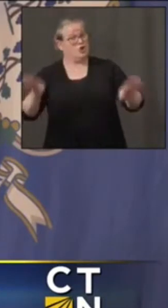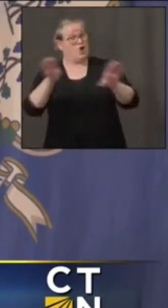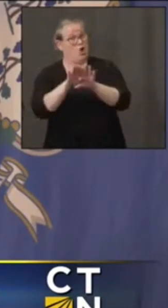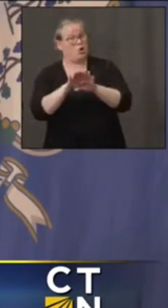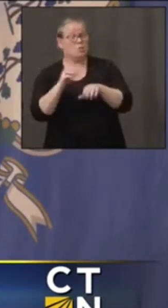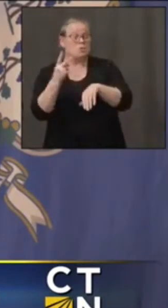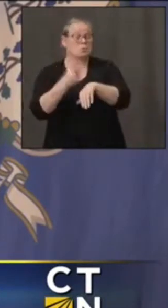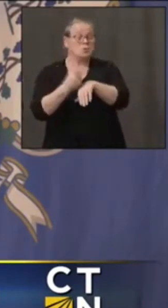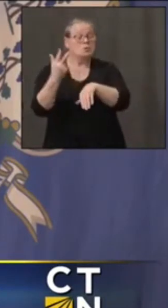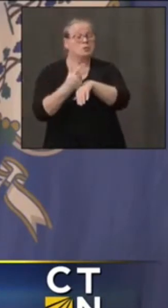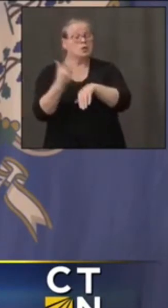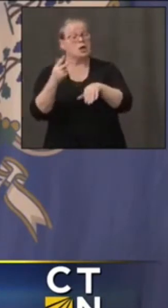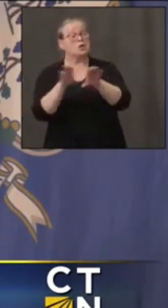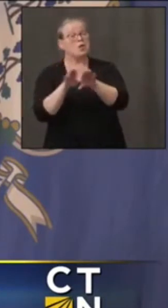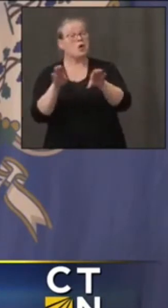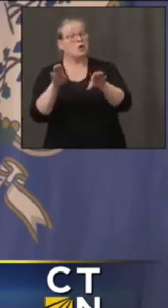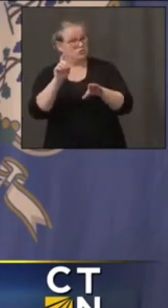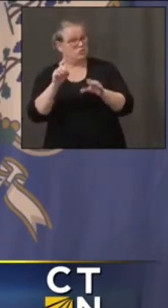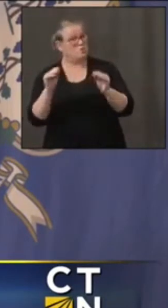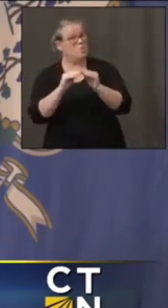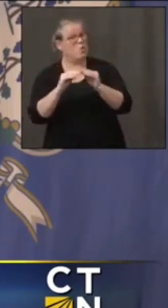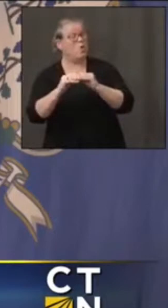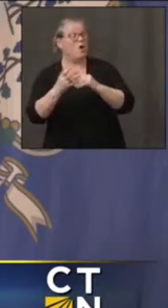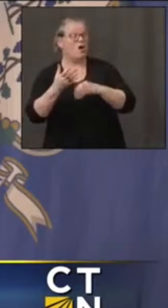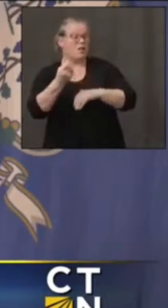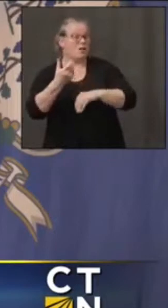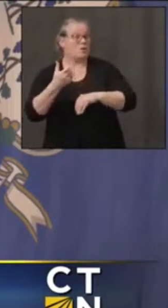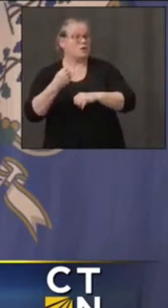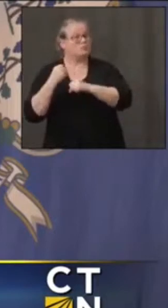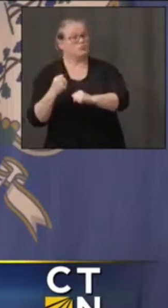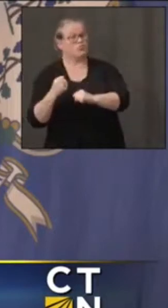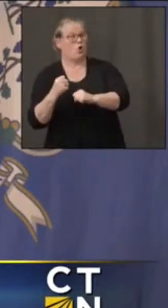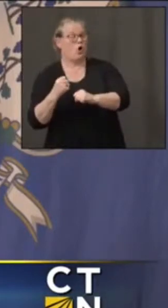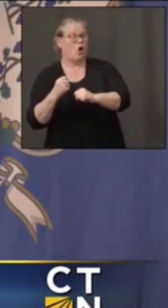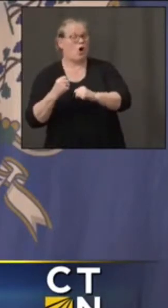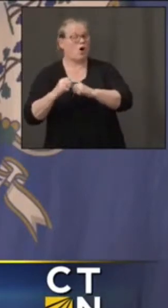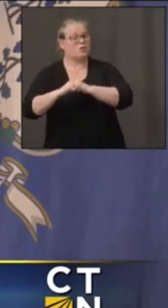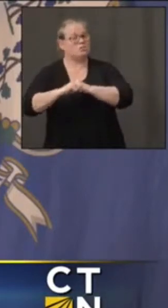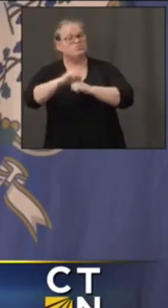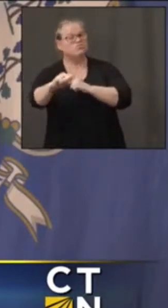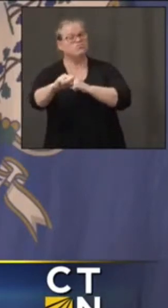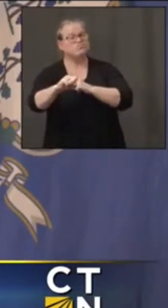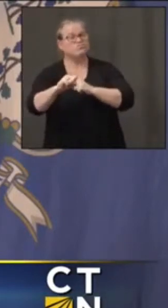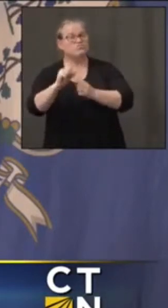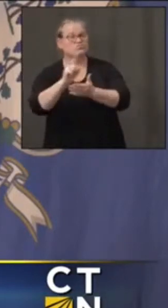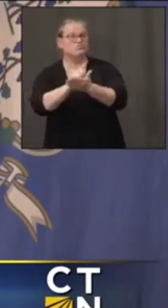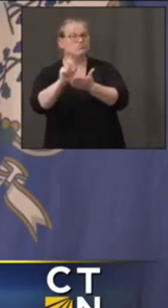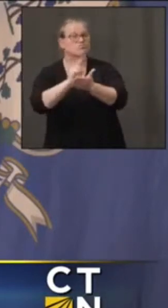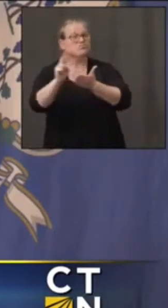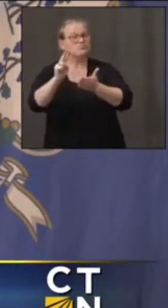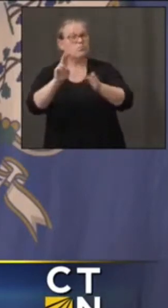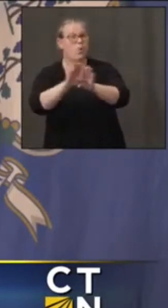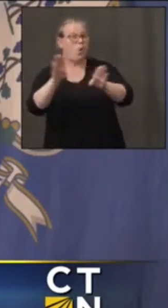to sort of put a little bit more power behind that penalty? Yeah, we're looking at that.